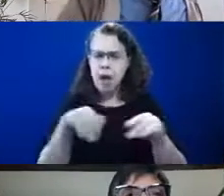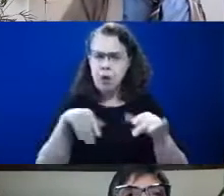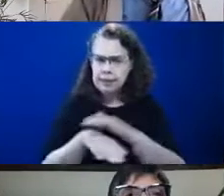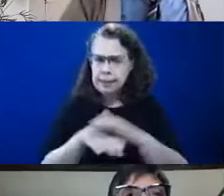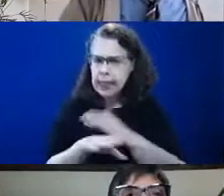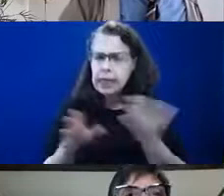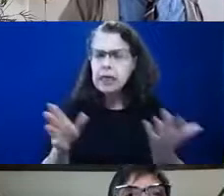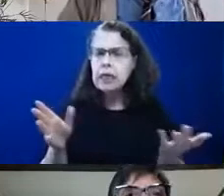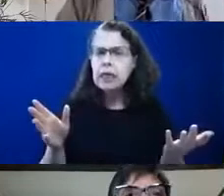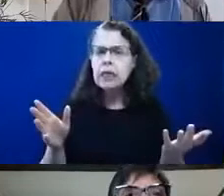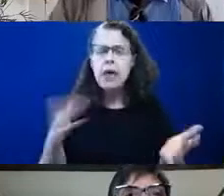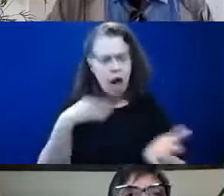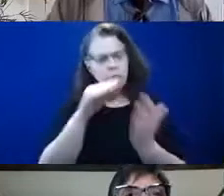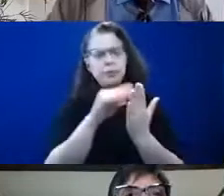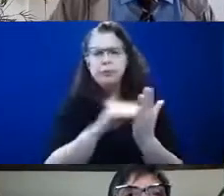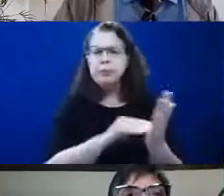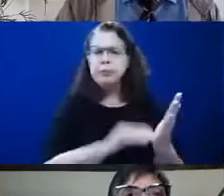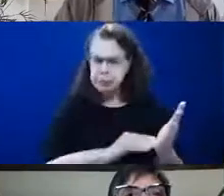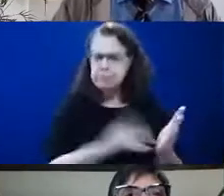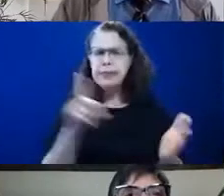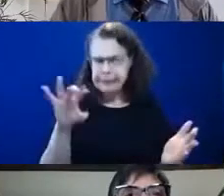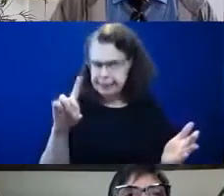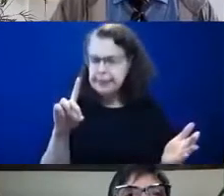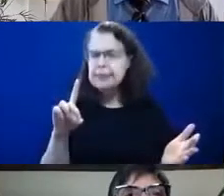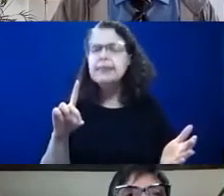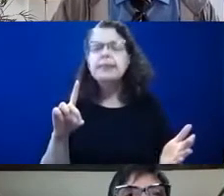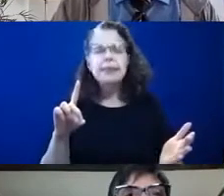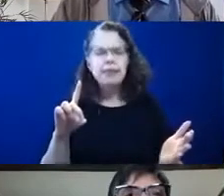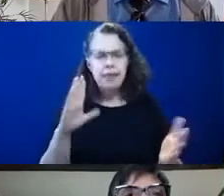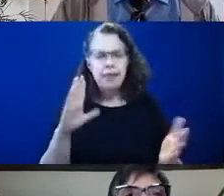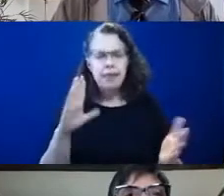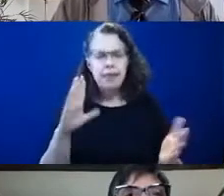down some notes that I'm going to share in the main